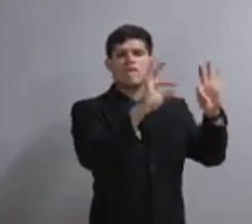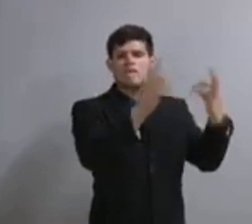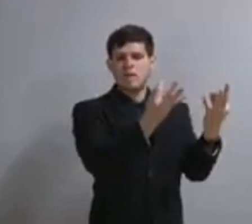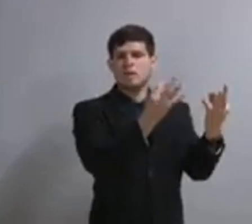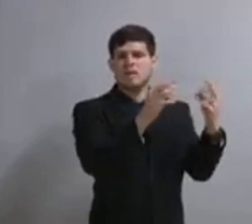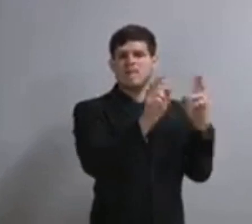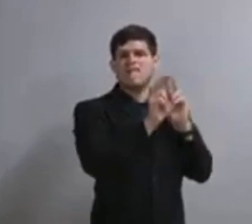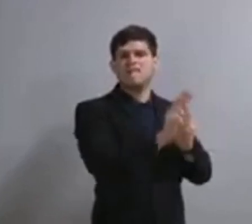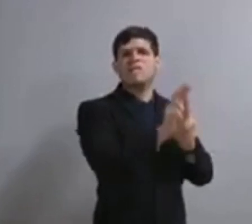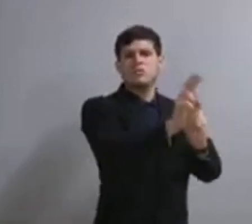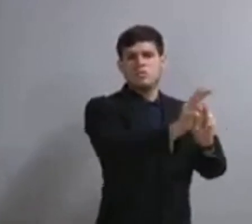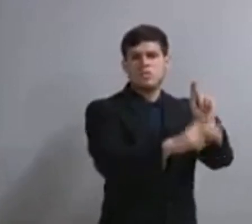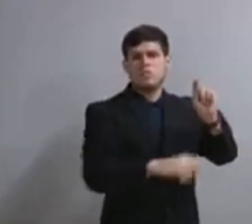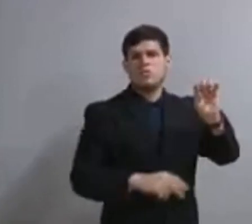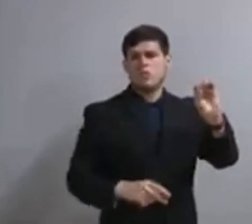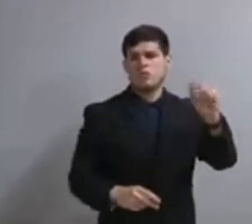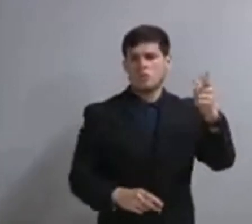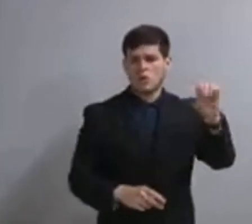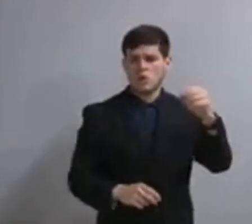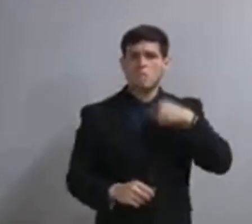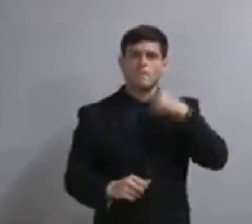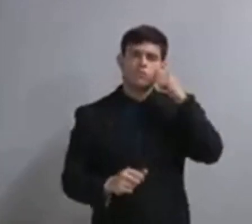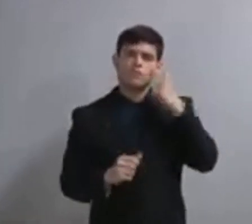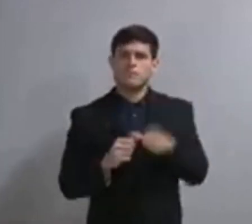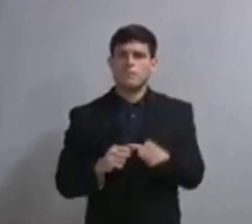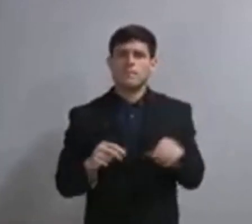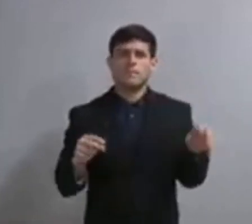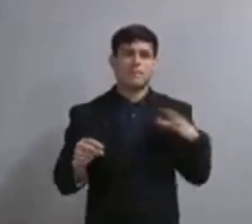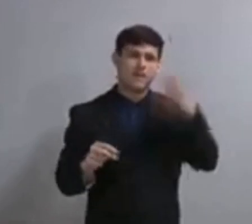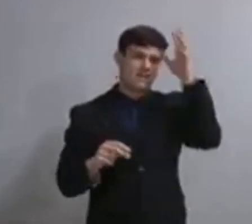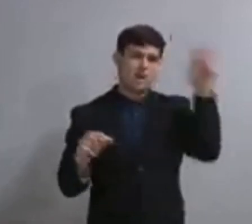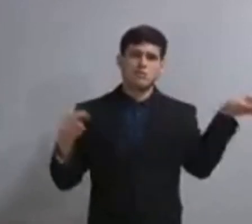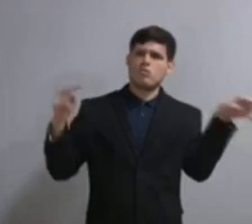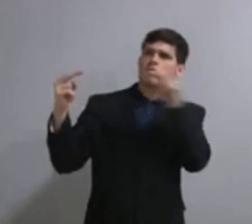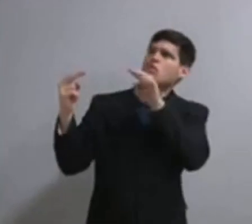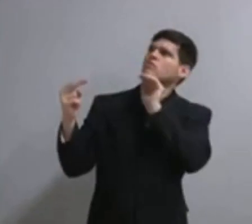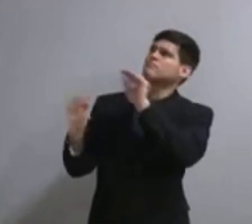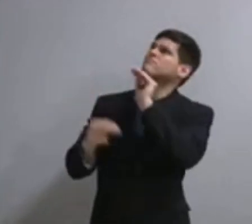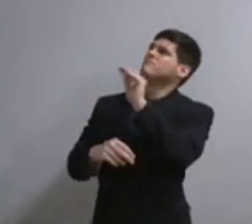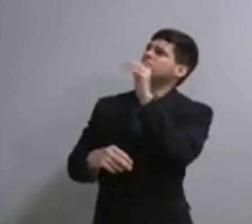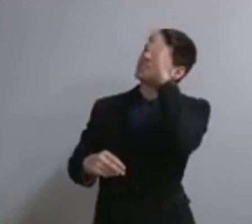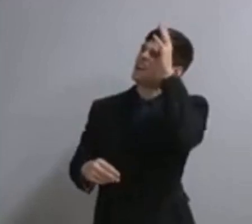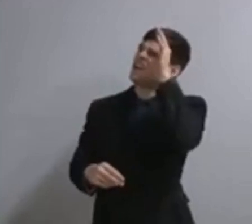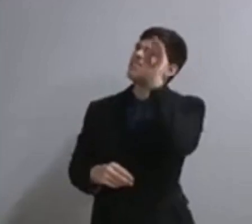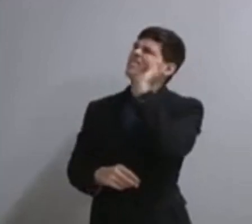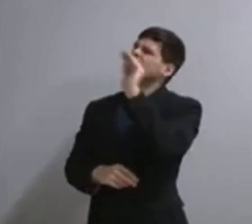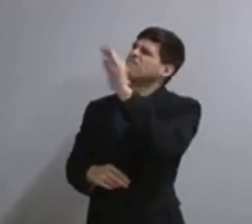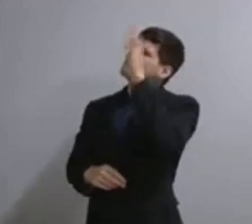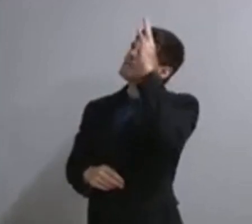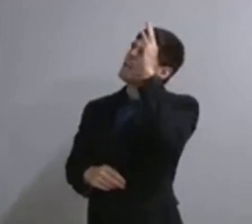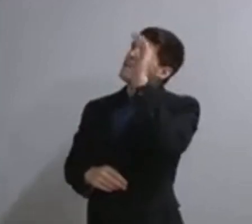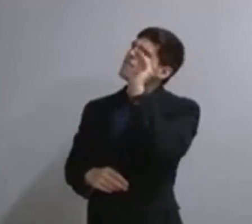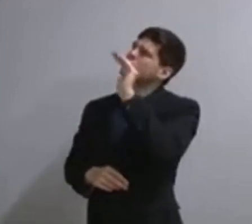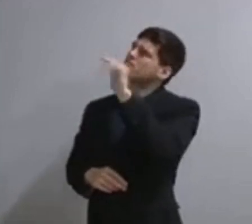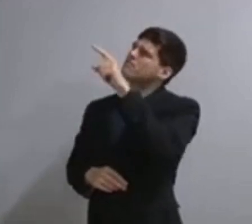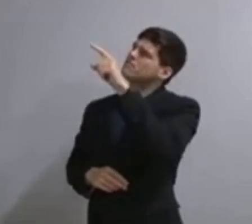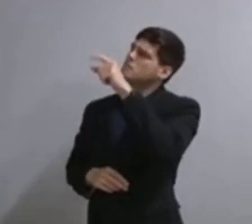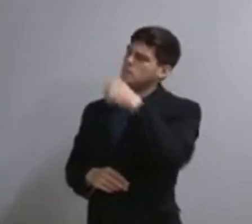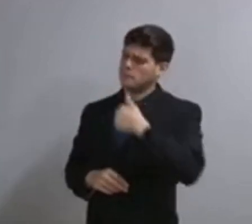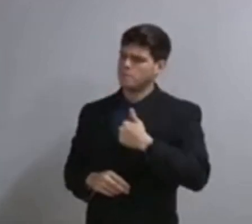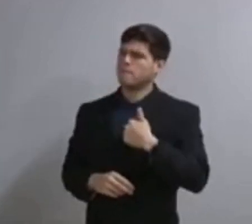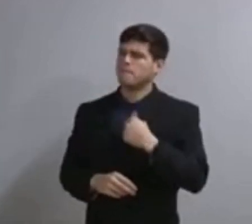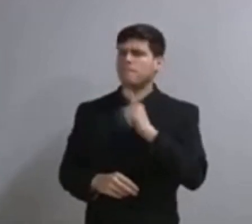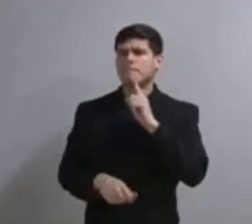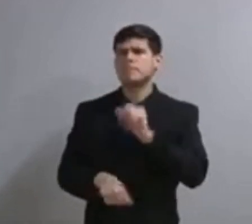Togo. And I remember just looking over at my dad and saying, "Dad, I'm